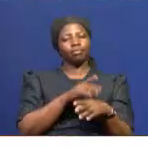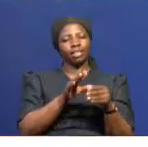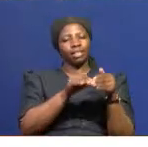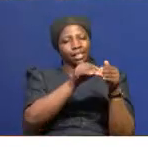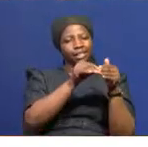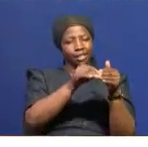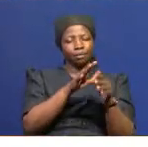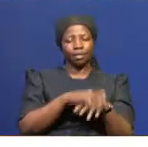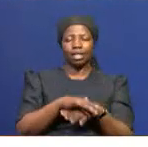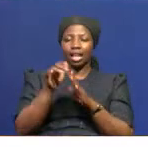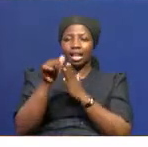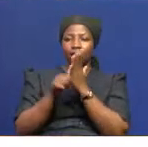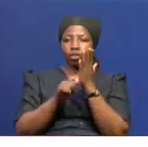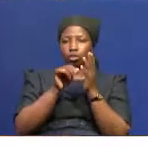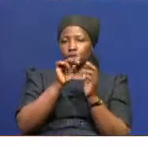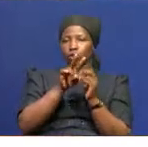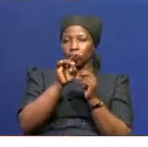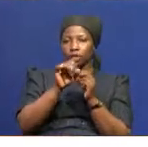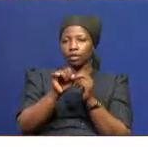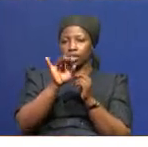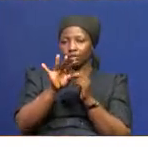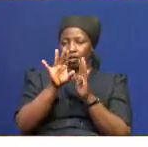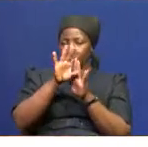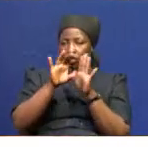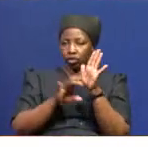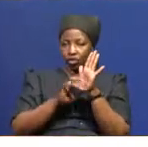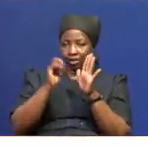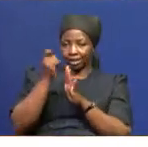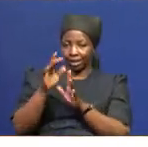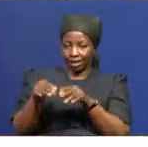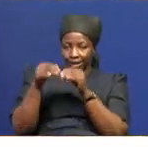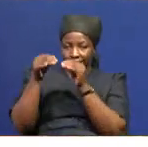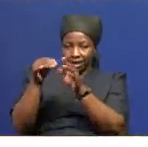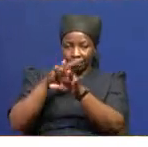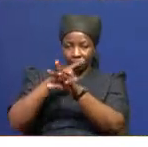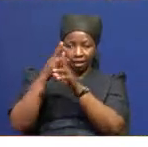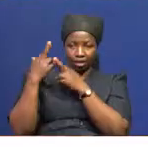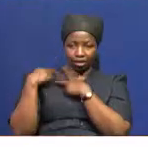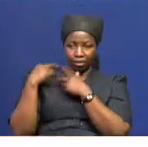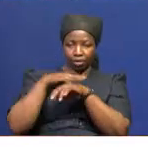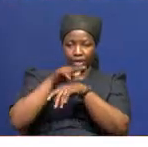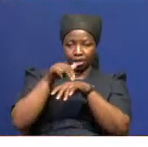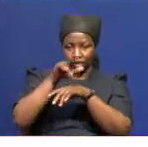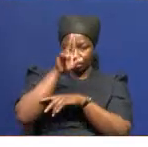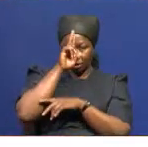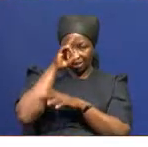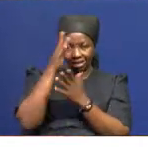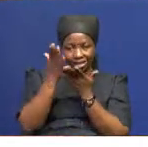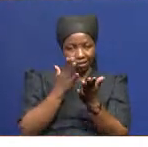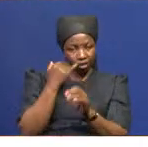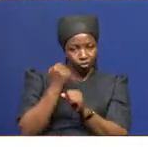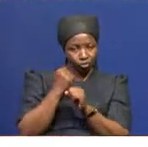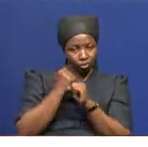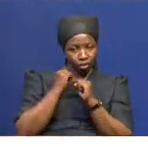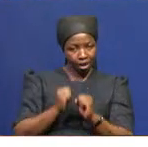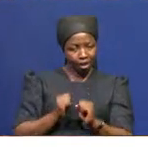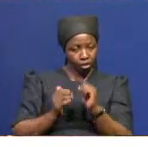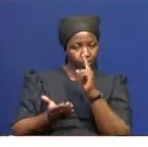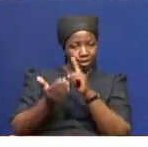of the Constitution of Kenya mandates the National Police Service to strive for the highest standards of